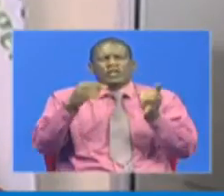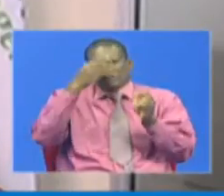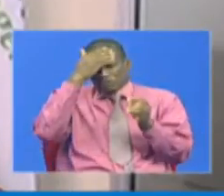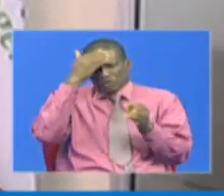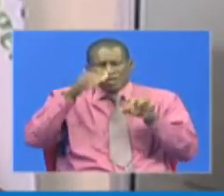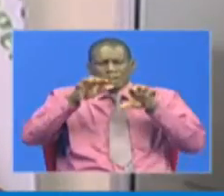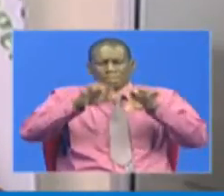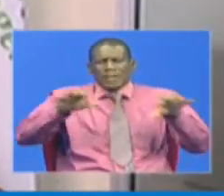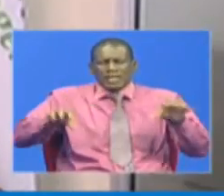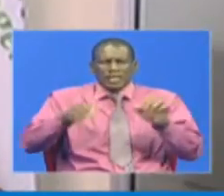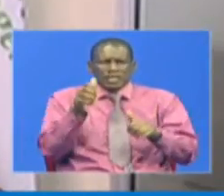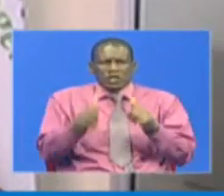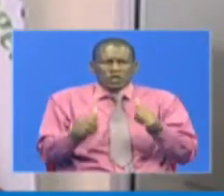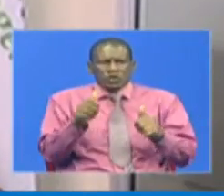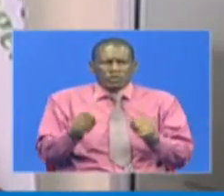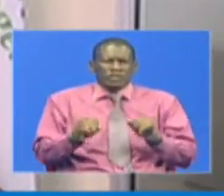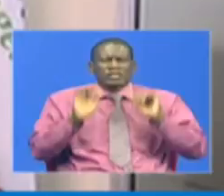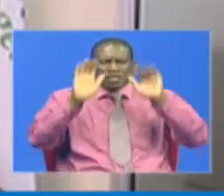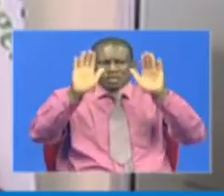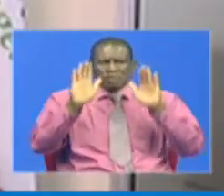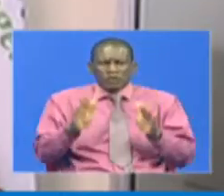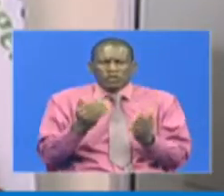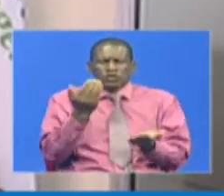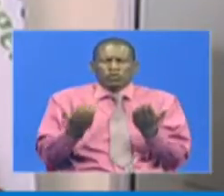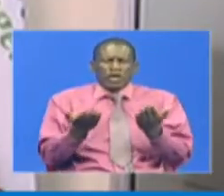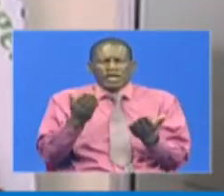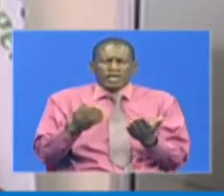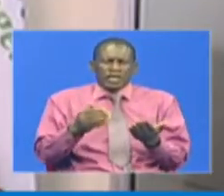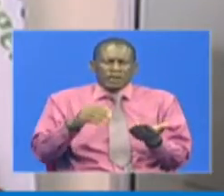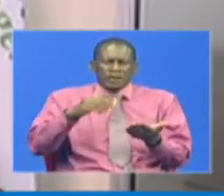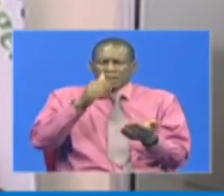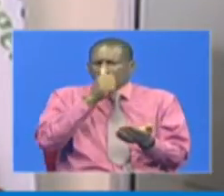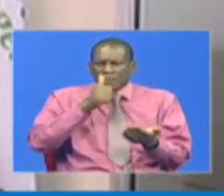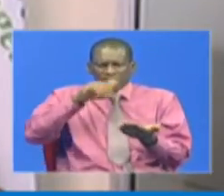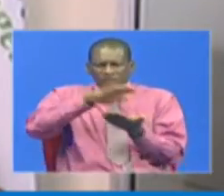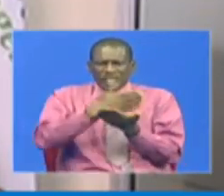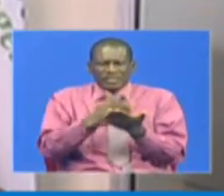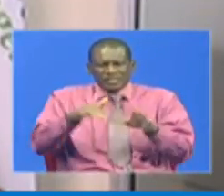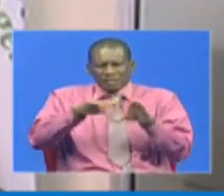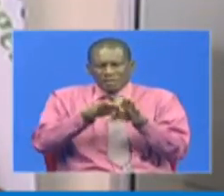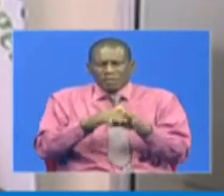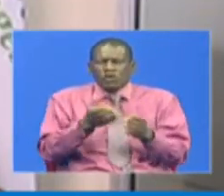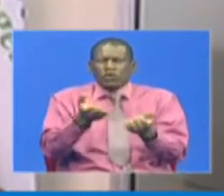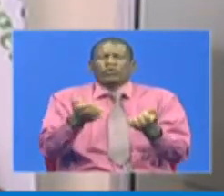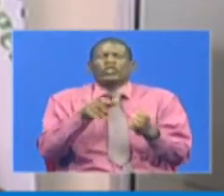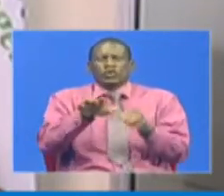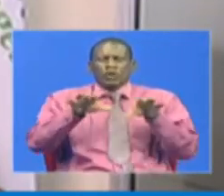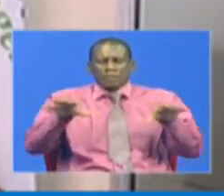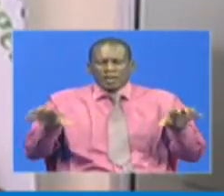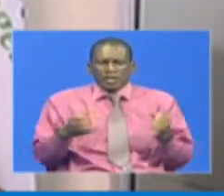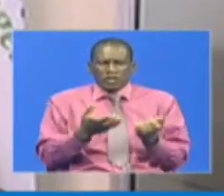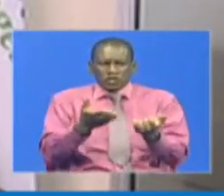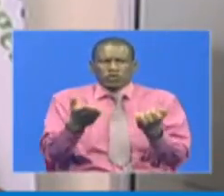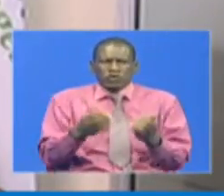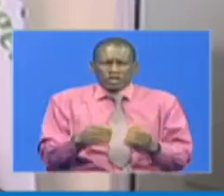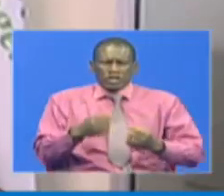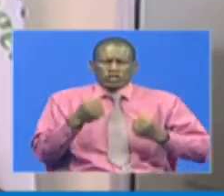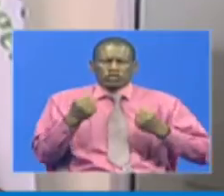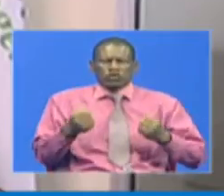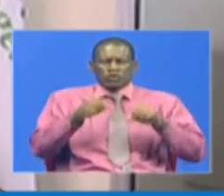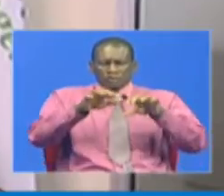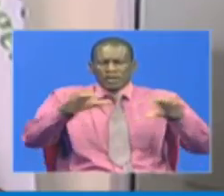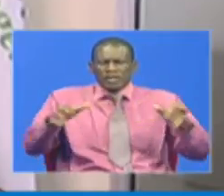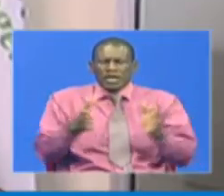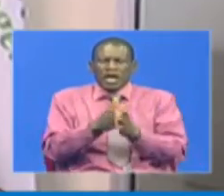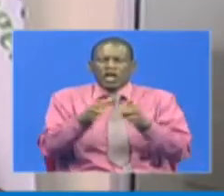markets, which is very critical to any private sector member. You need your market, you need a steady market, and